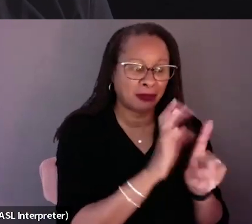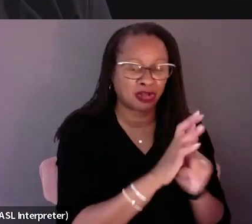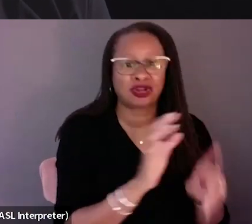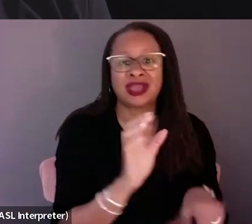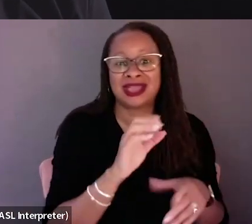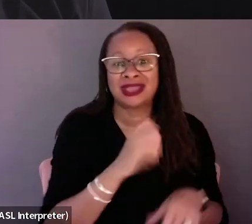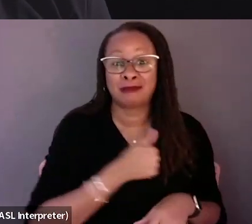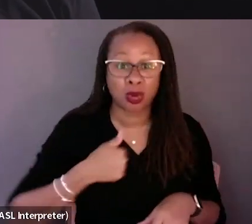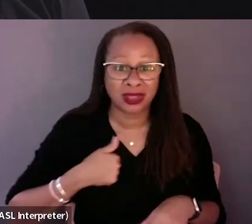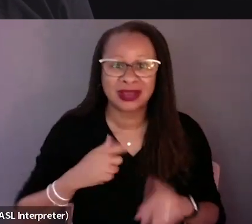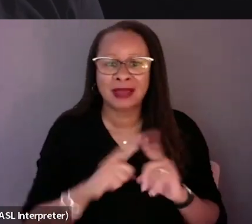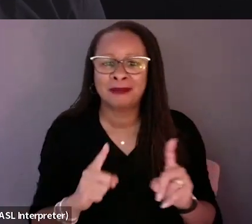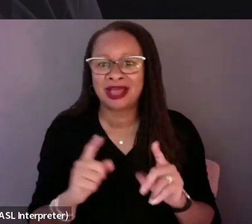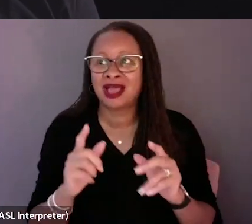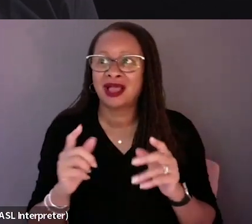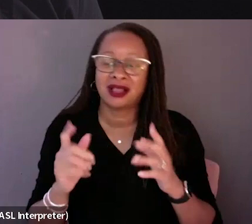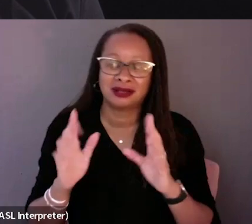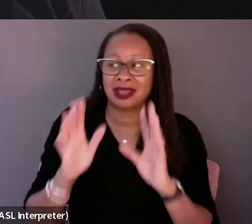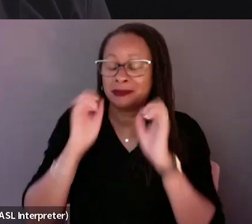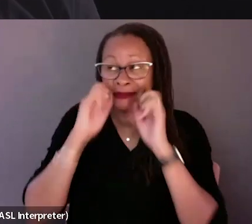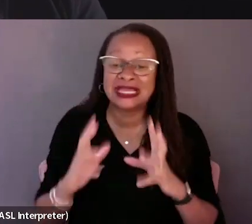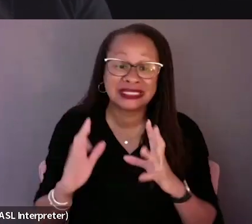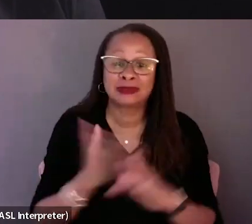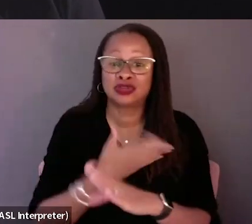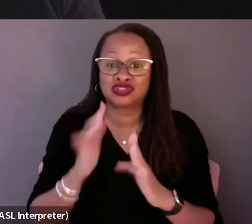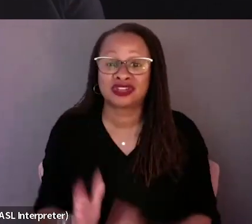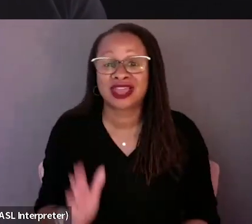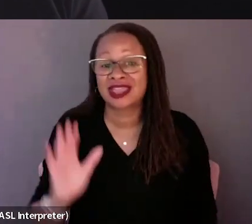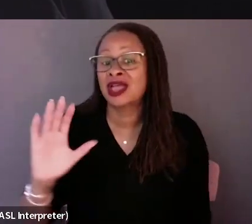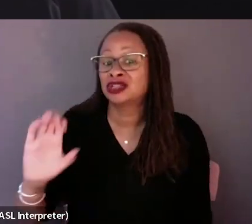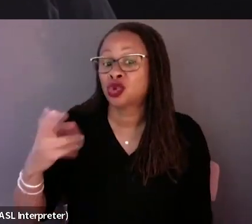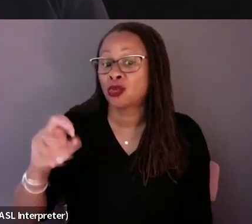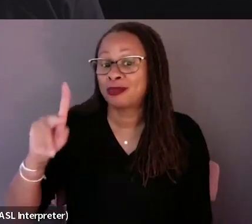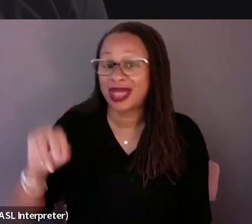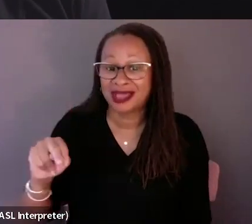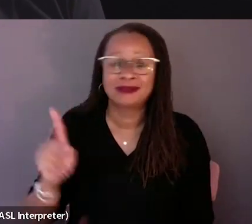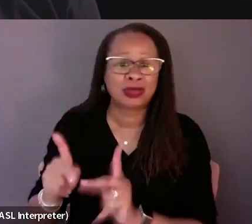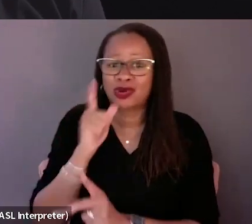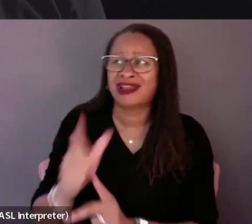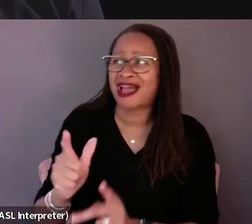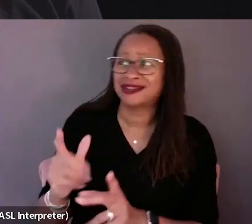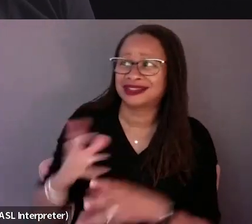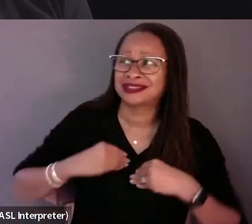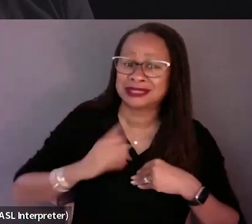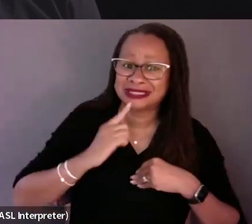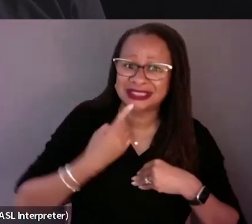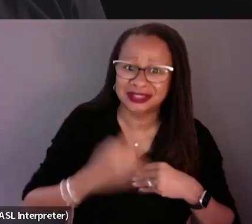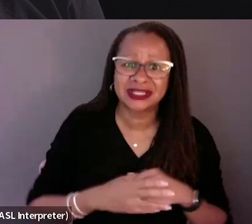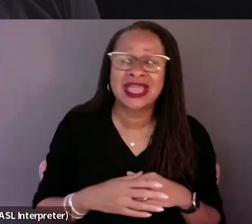nobody was taking him seriously. Oh, he's soft. Well, he's playing this, composing this beautiful romantic music,